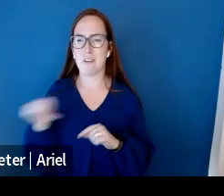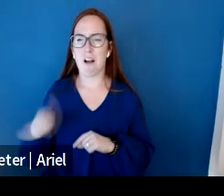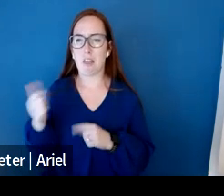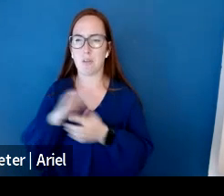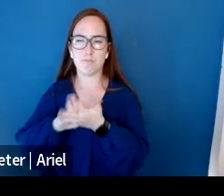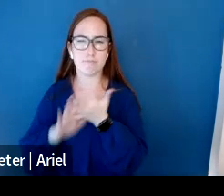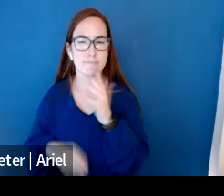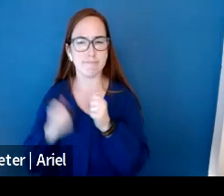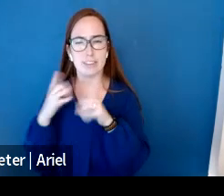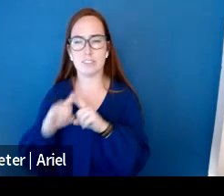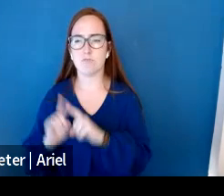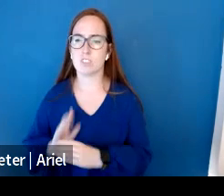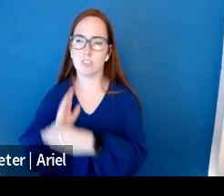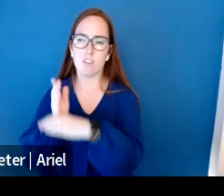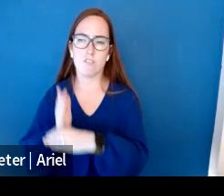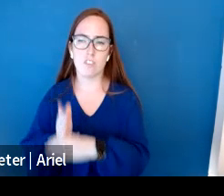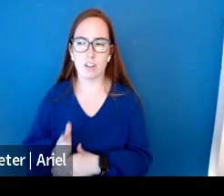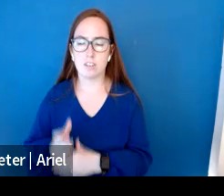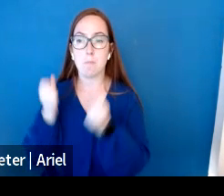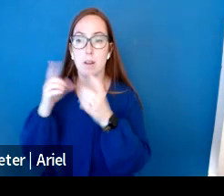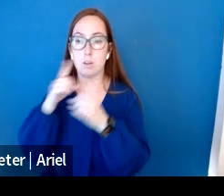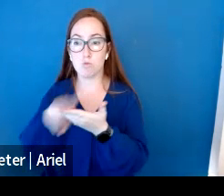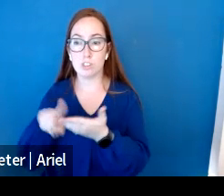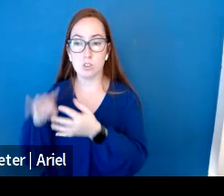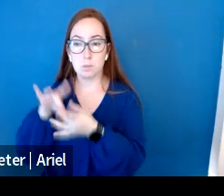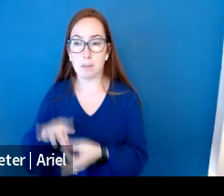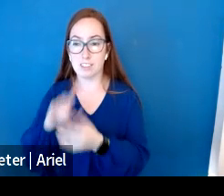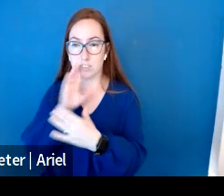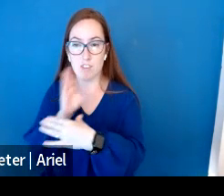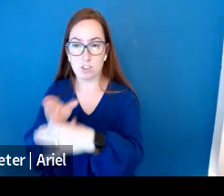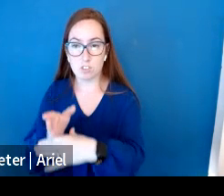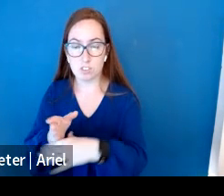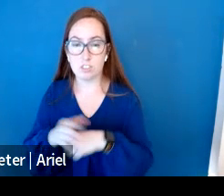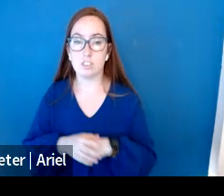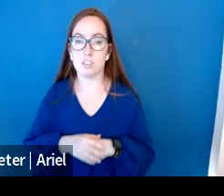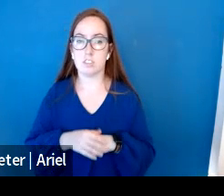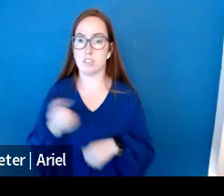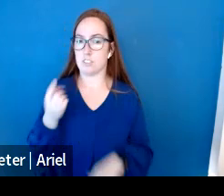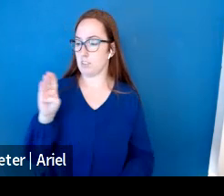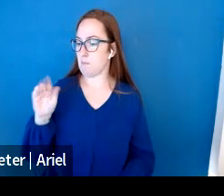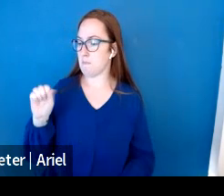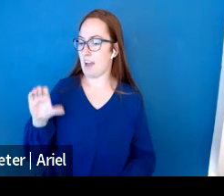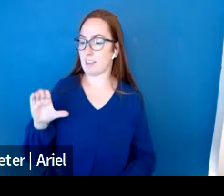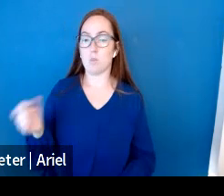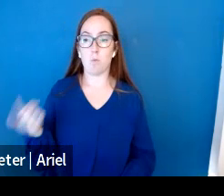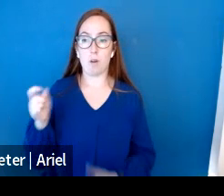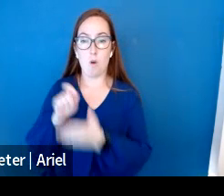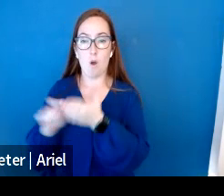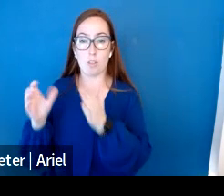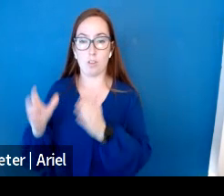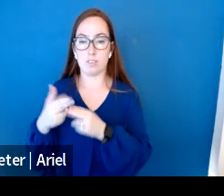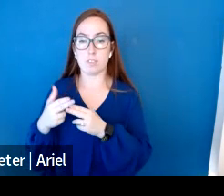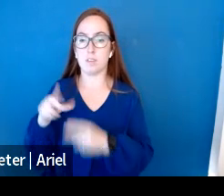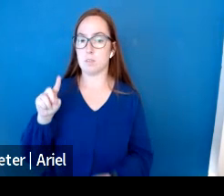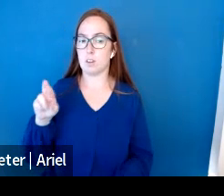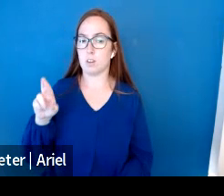out there, a lot of research-based interventions, and one of the authors of the BASC, Dr. Kimberly Van Ness, pulled